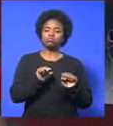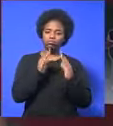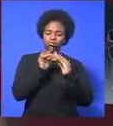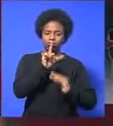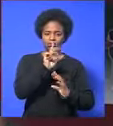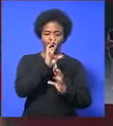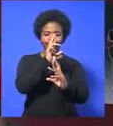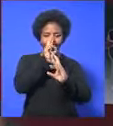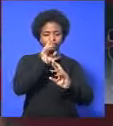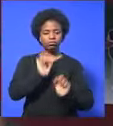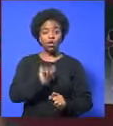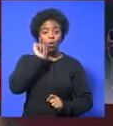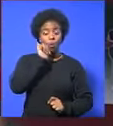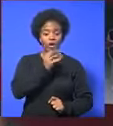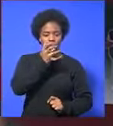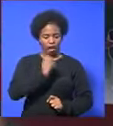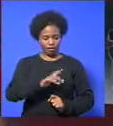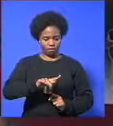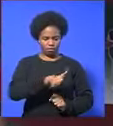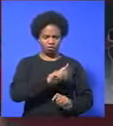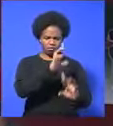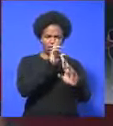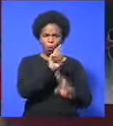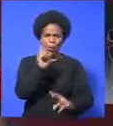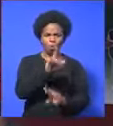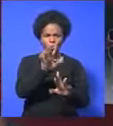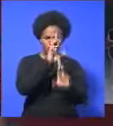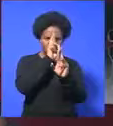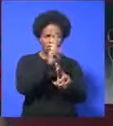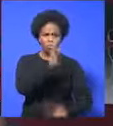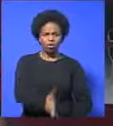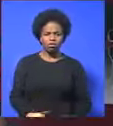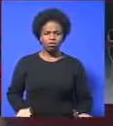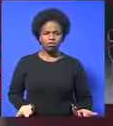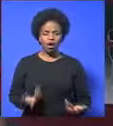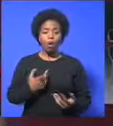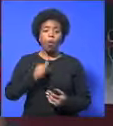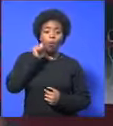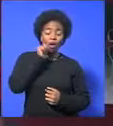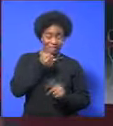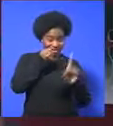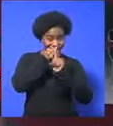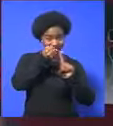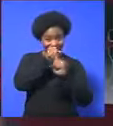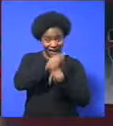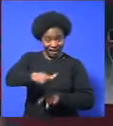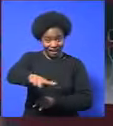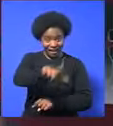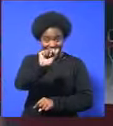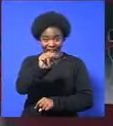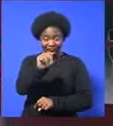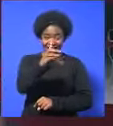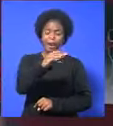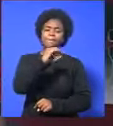dignity. Once you have property, everyone else will respect you. So when we fight for the land, we are